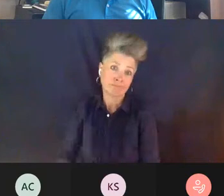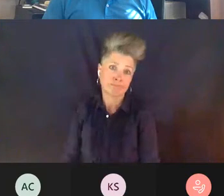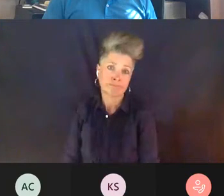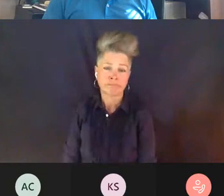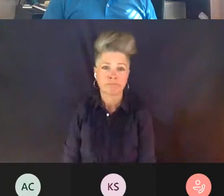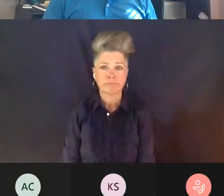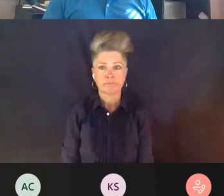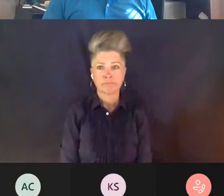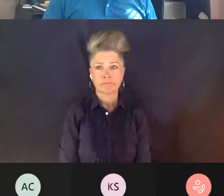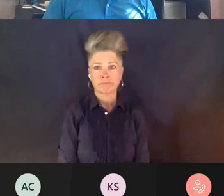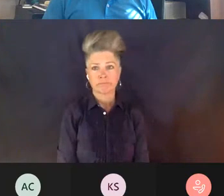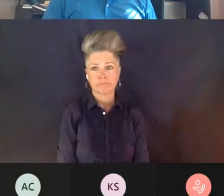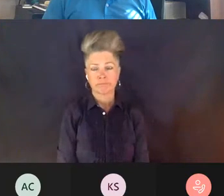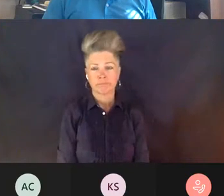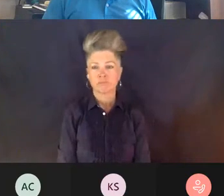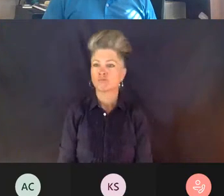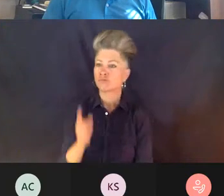Right.